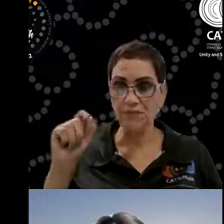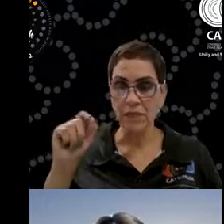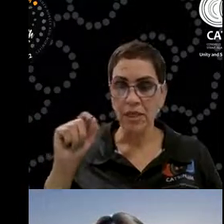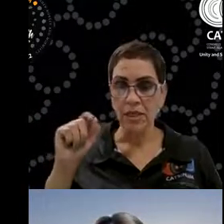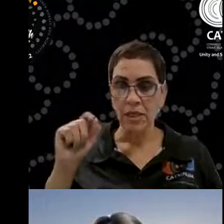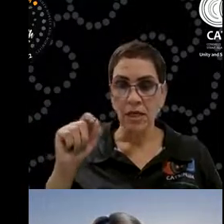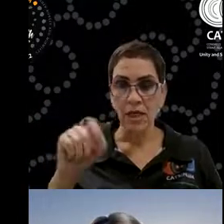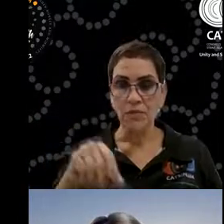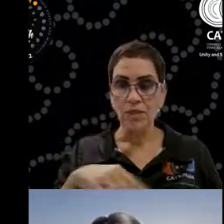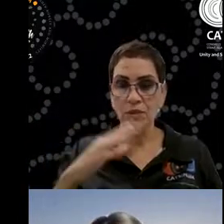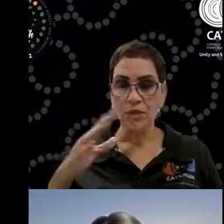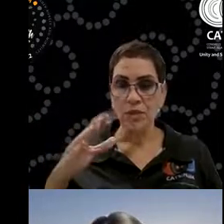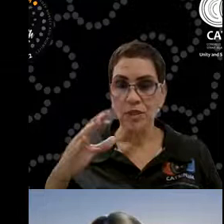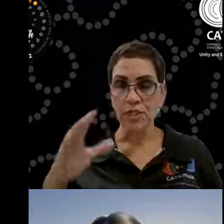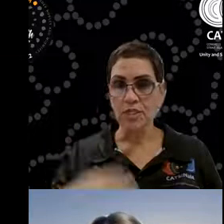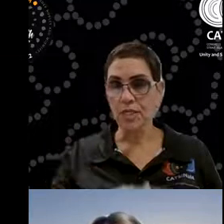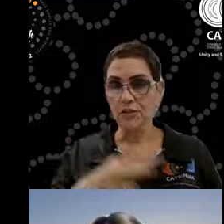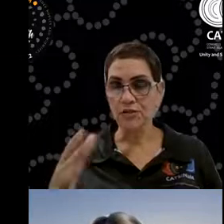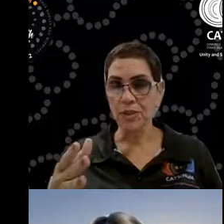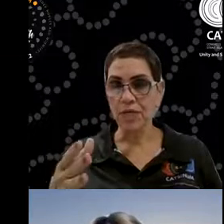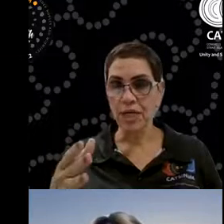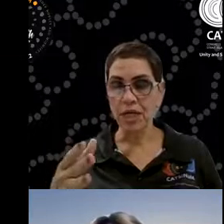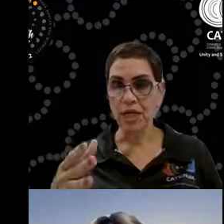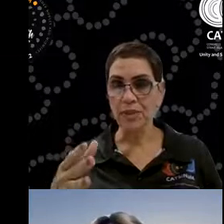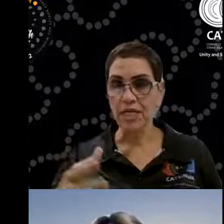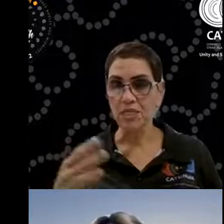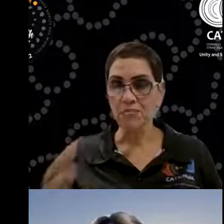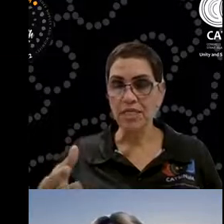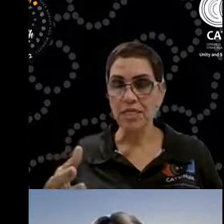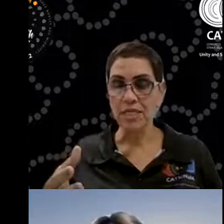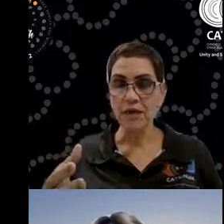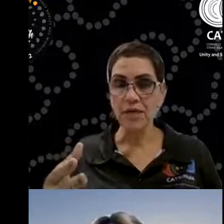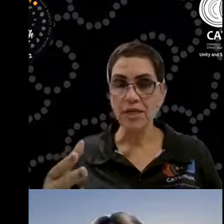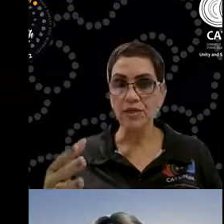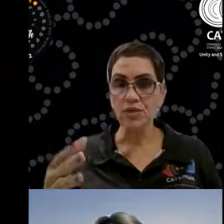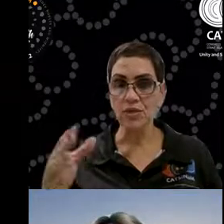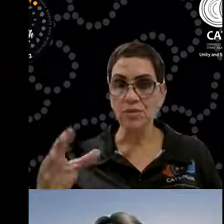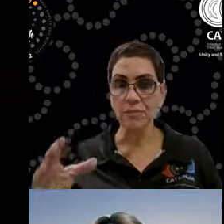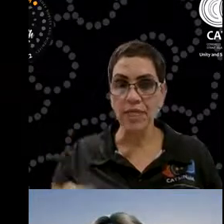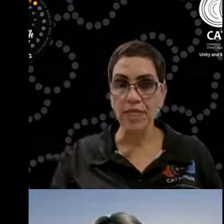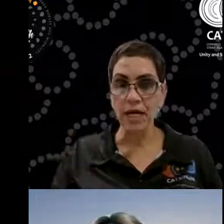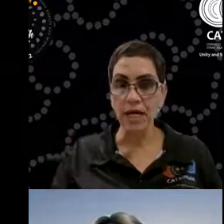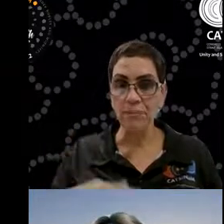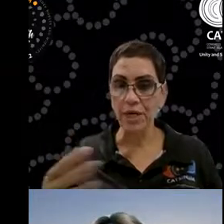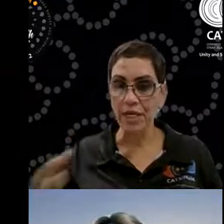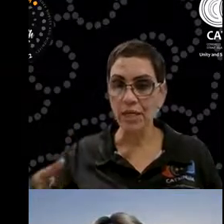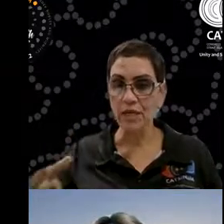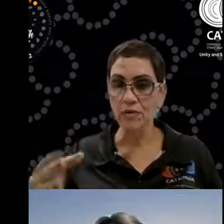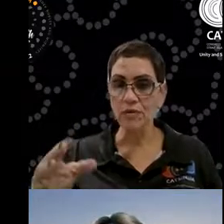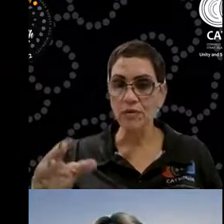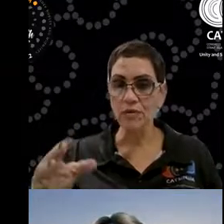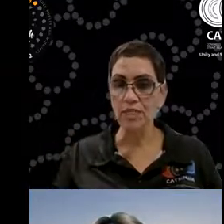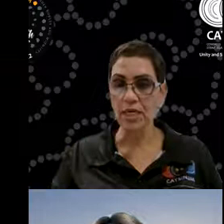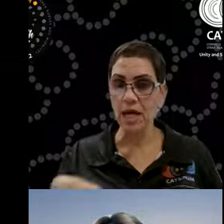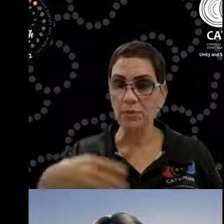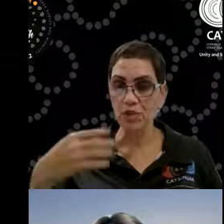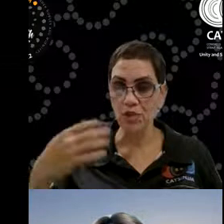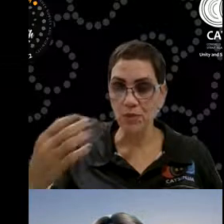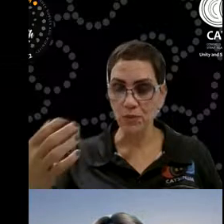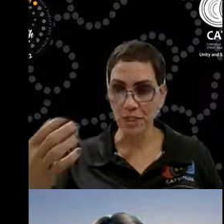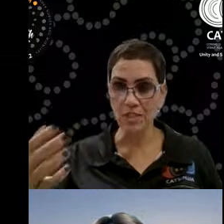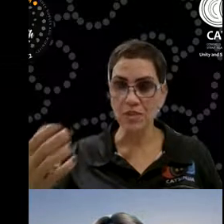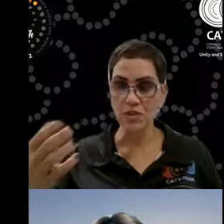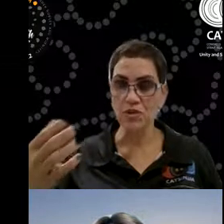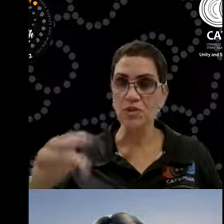actual patient. So you can see from the practice-based scenarios, you'll meet Brenda, who is